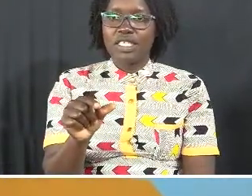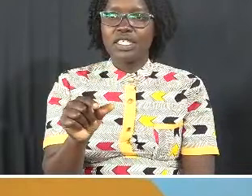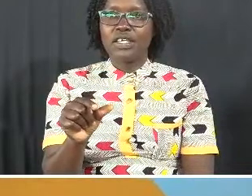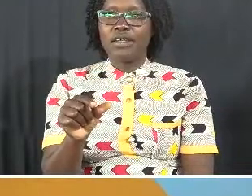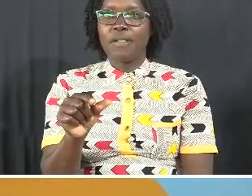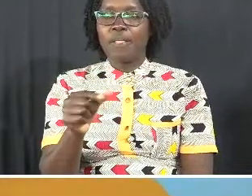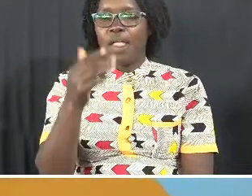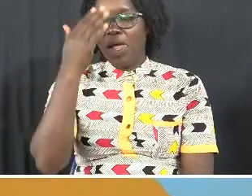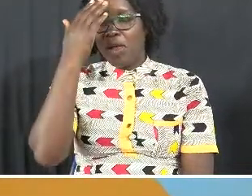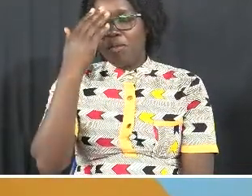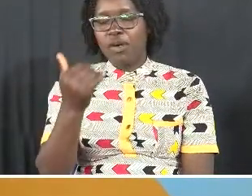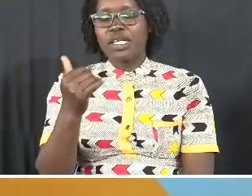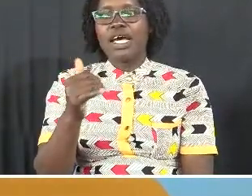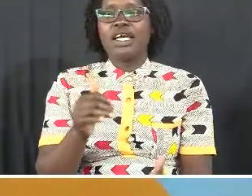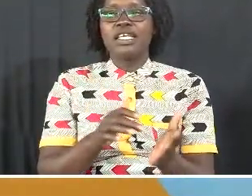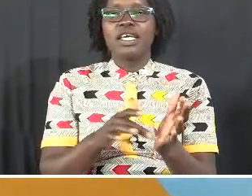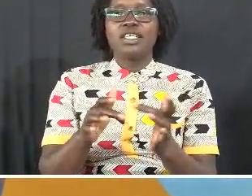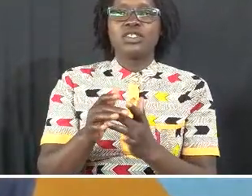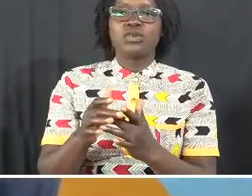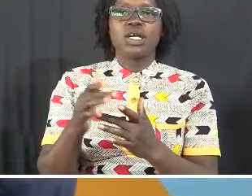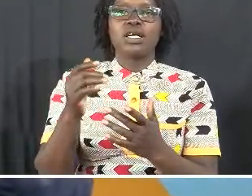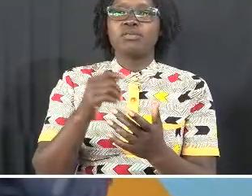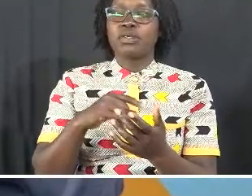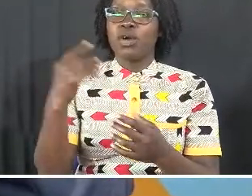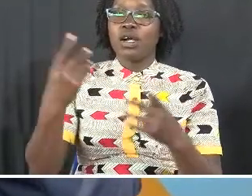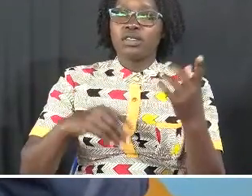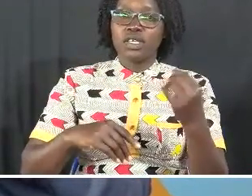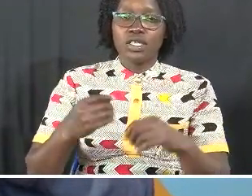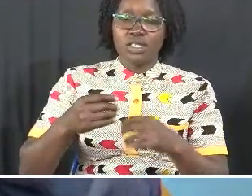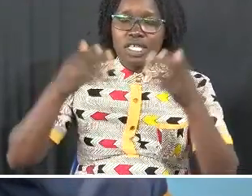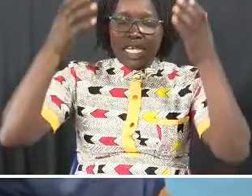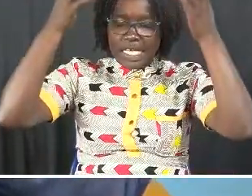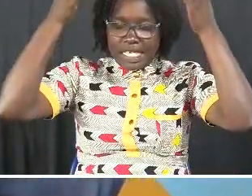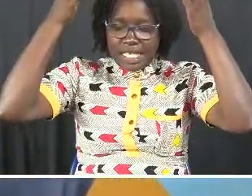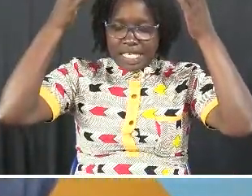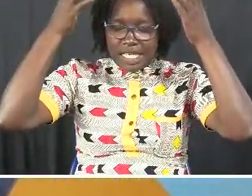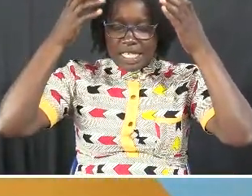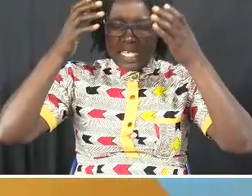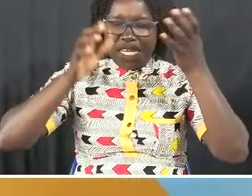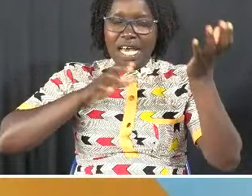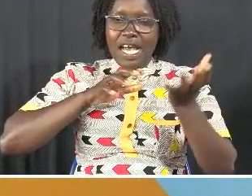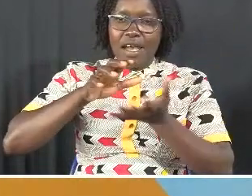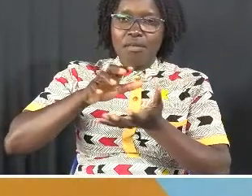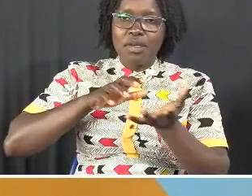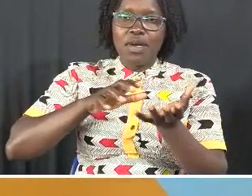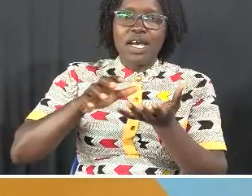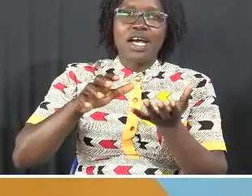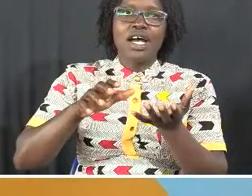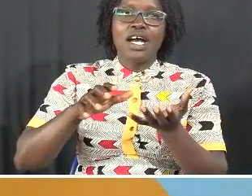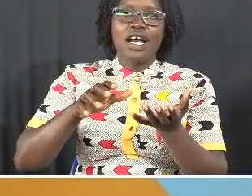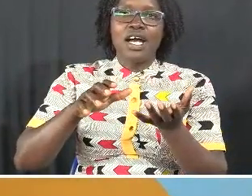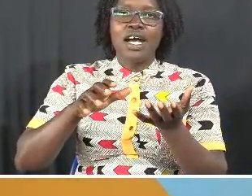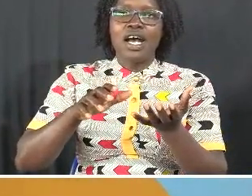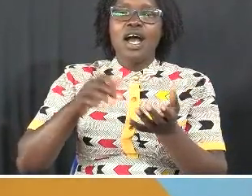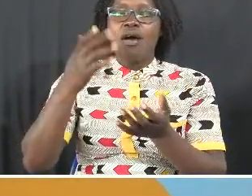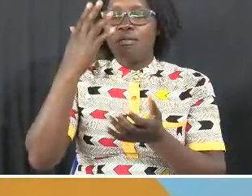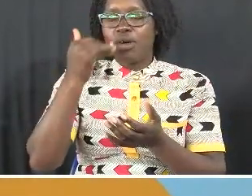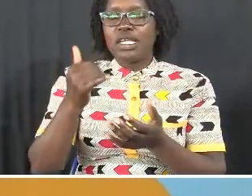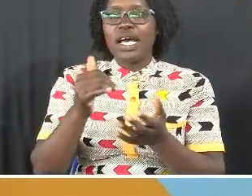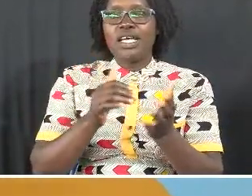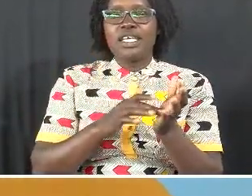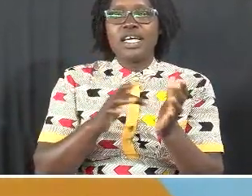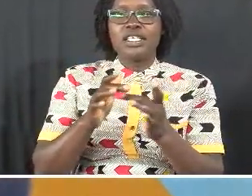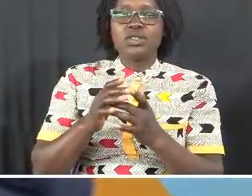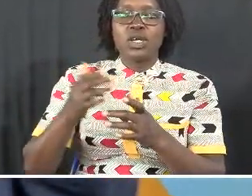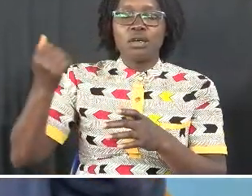msalabani. Mbona Yesu akavikwa taji lile la miba.